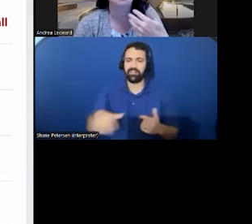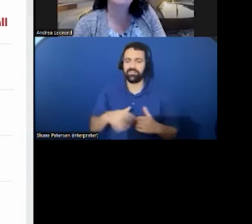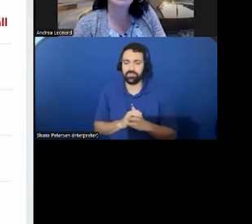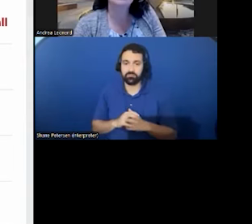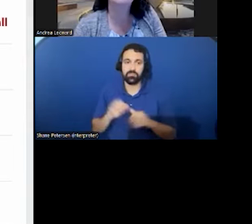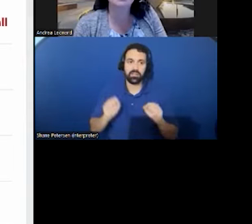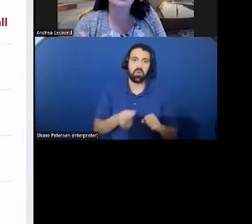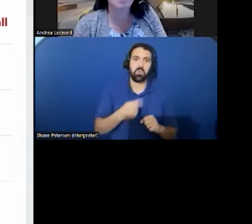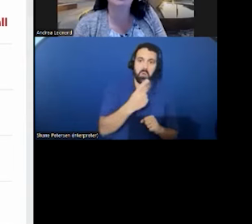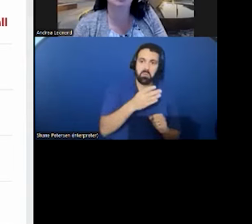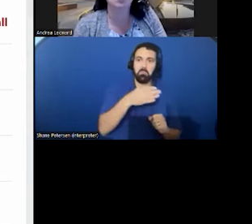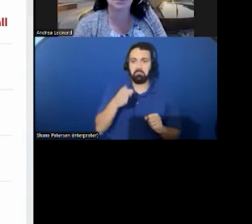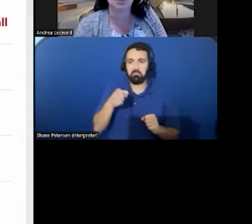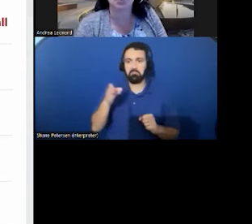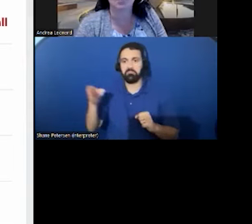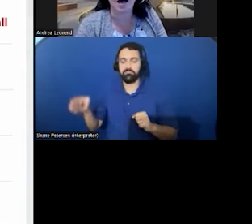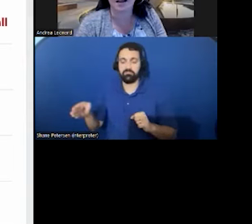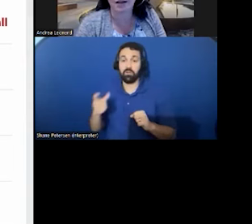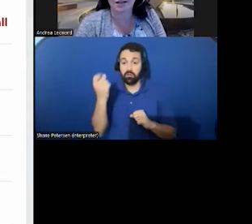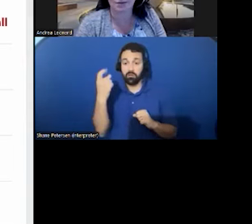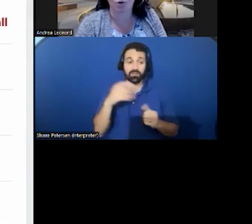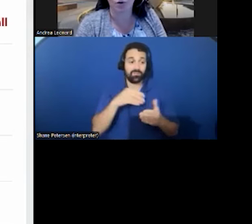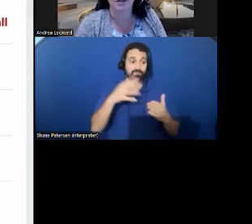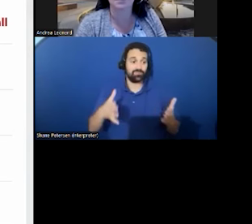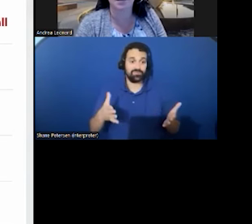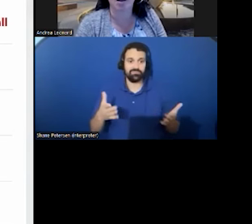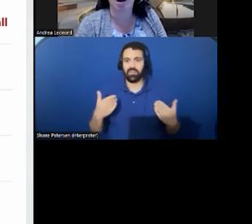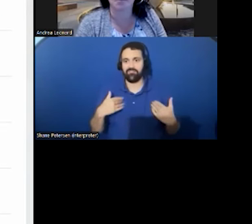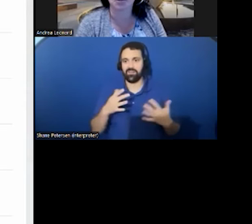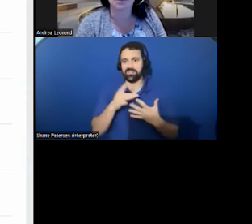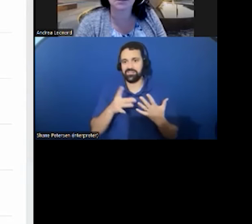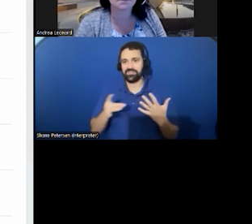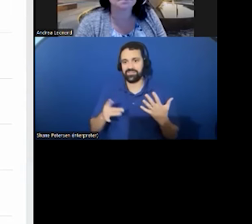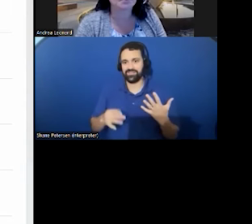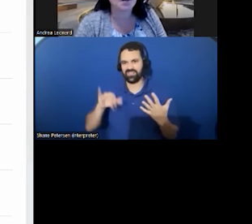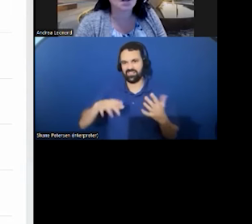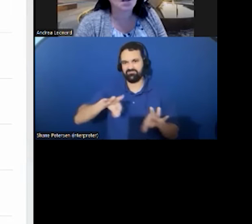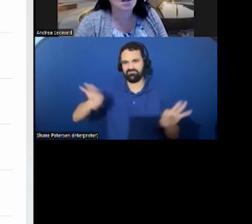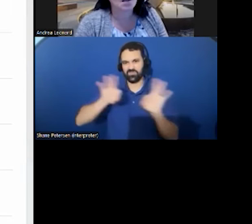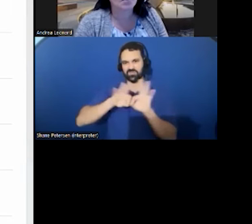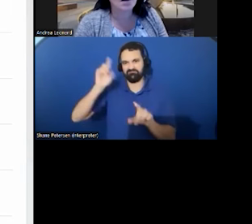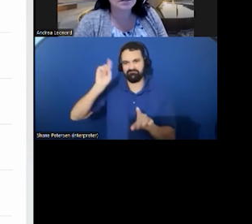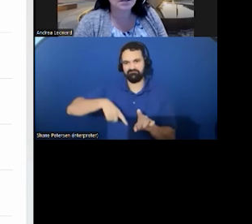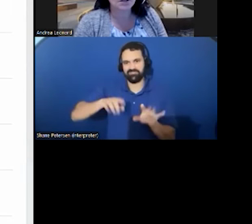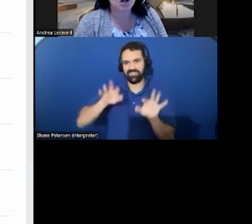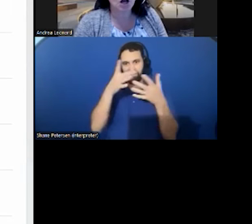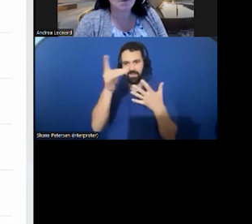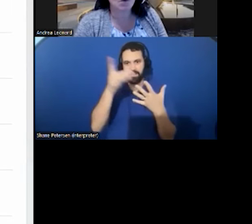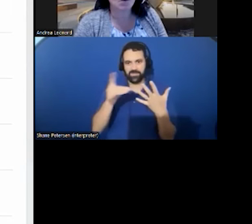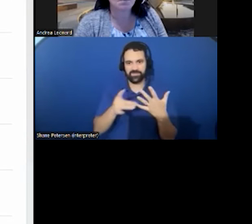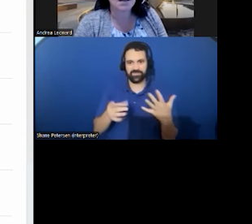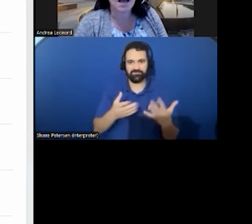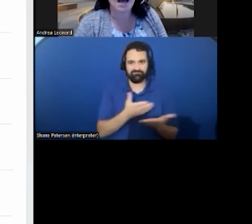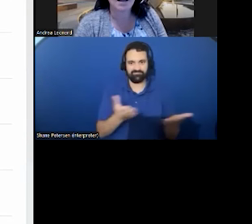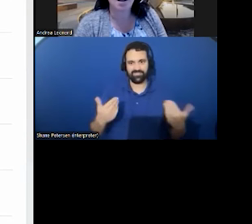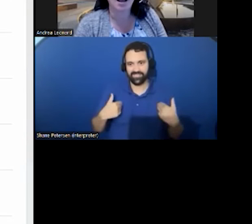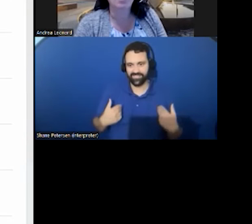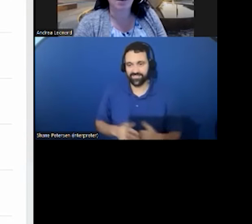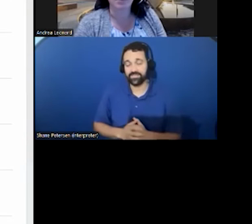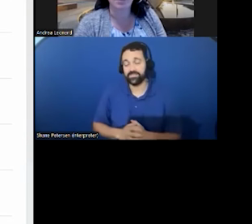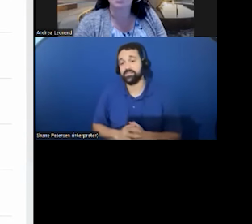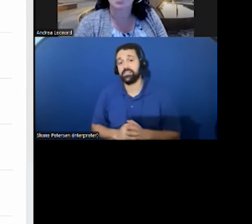time. But the students have the choice to do that, and that's important, is giving options. The next thing to talk about would be